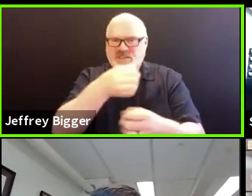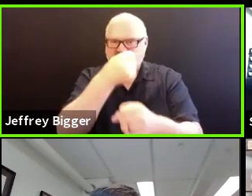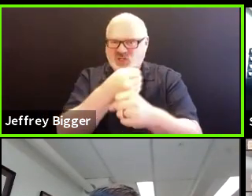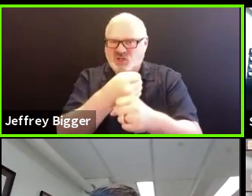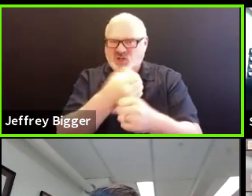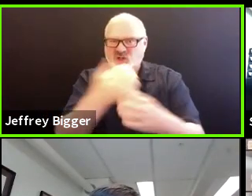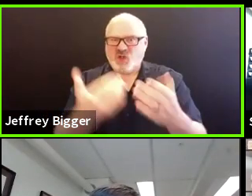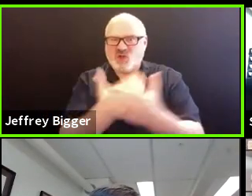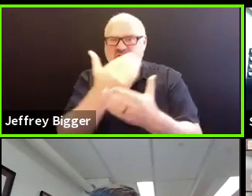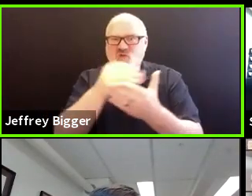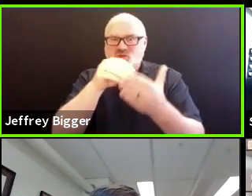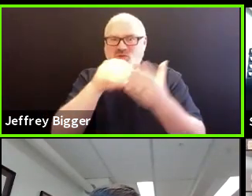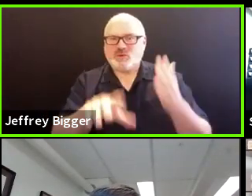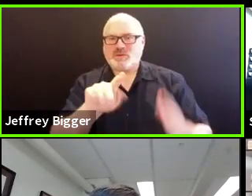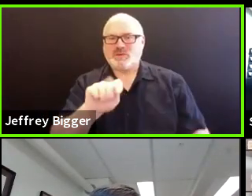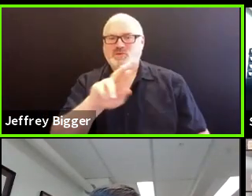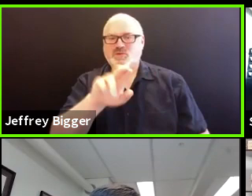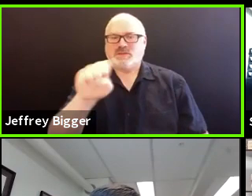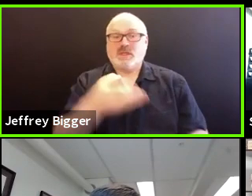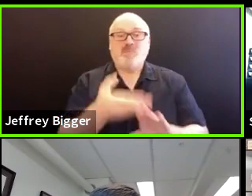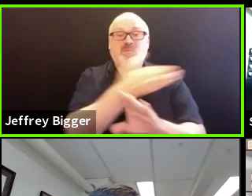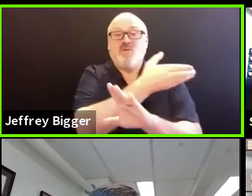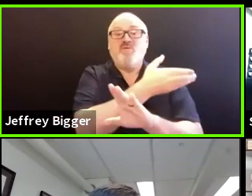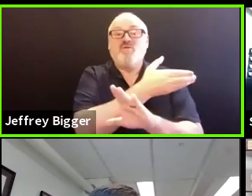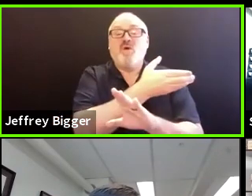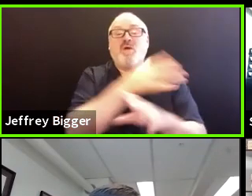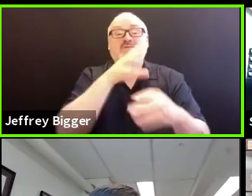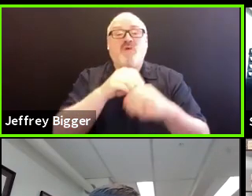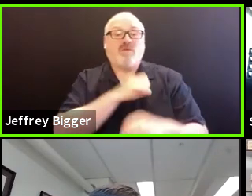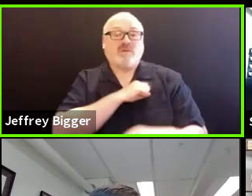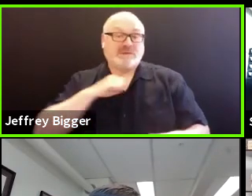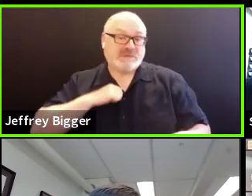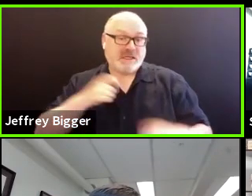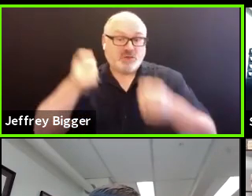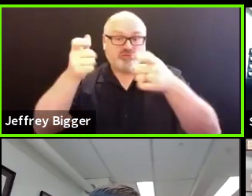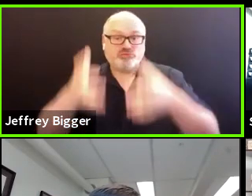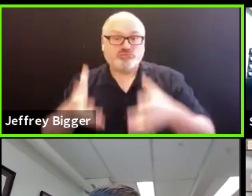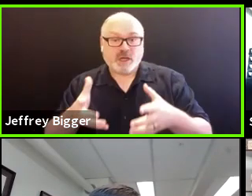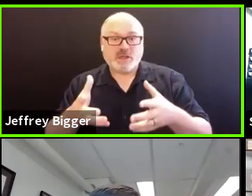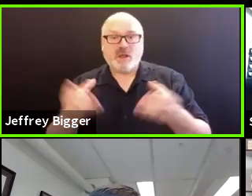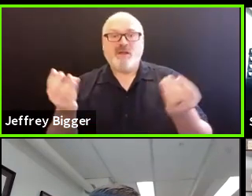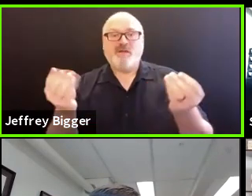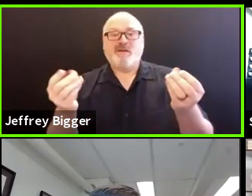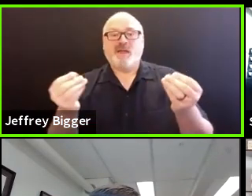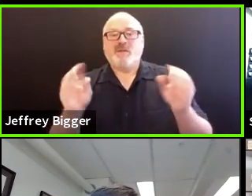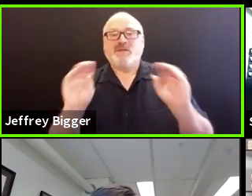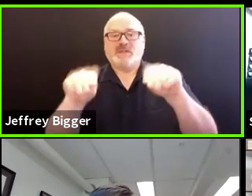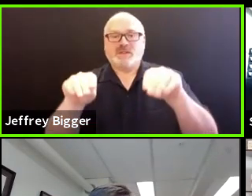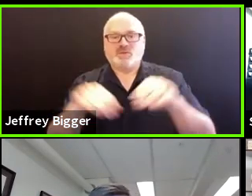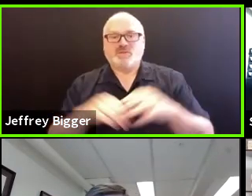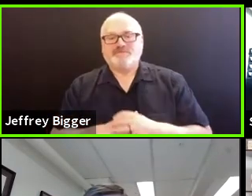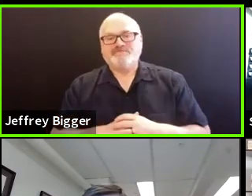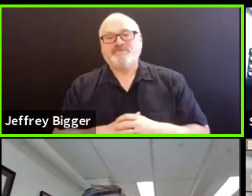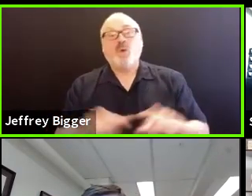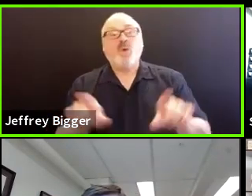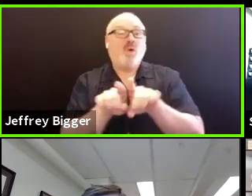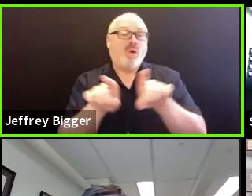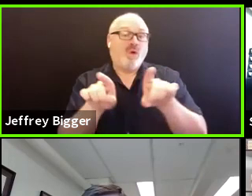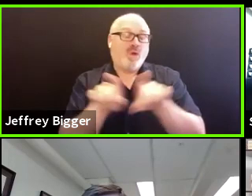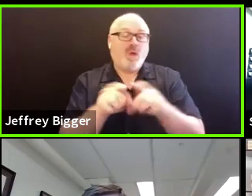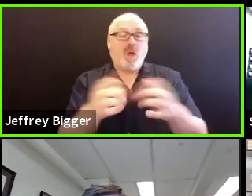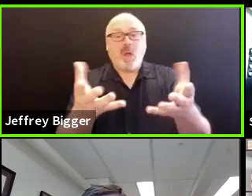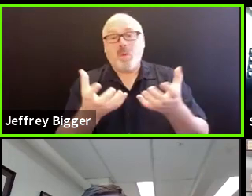student trustee. She previously served in Student Senate as the director for campus relations. Also, I wanted